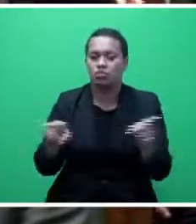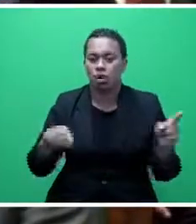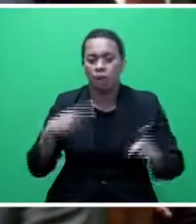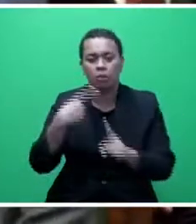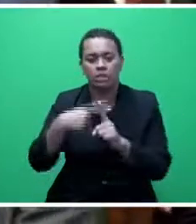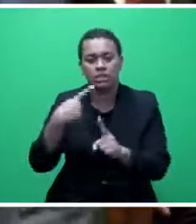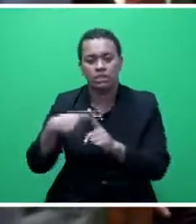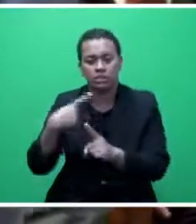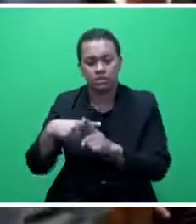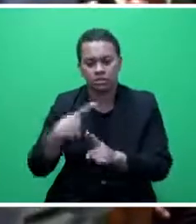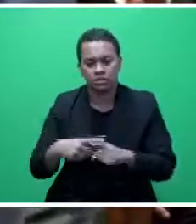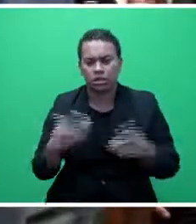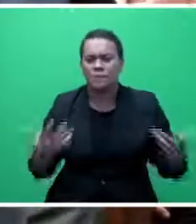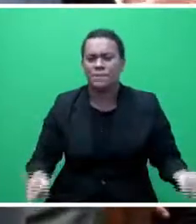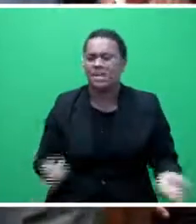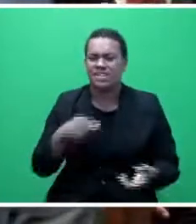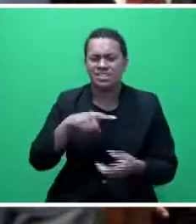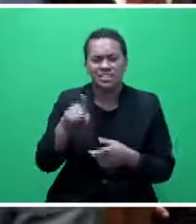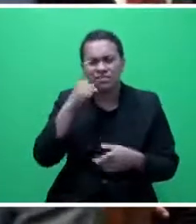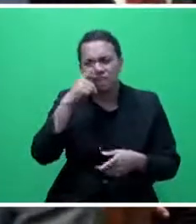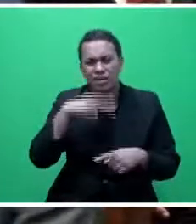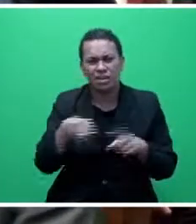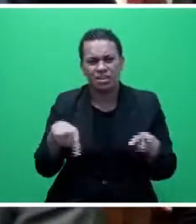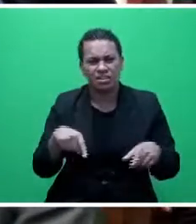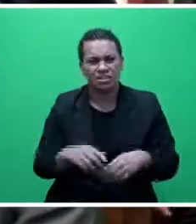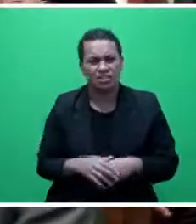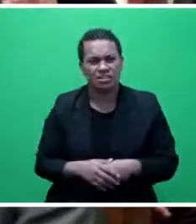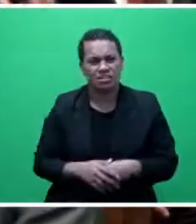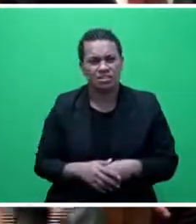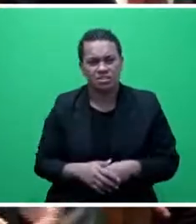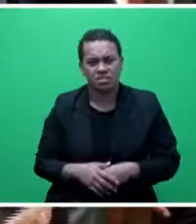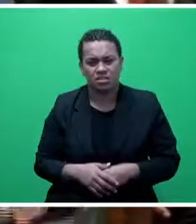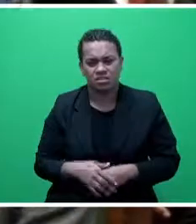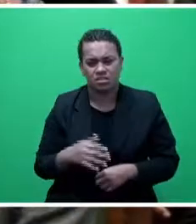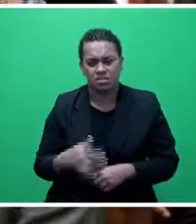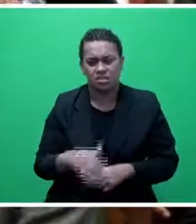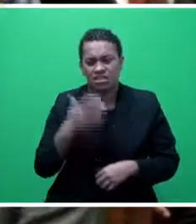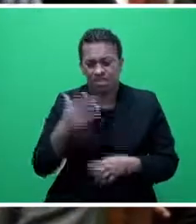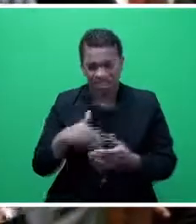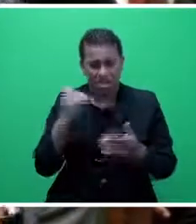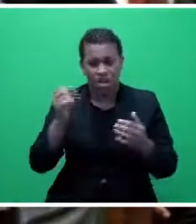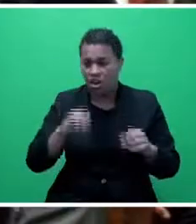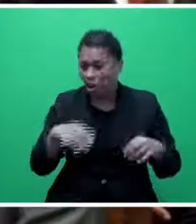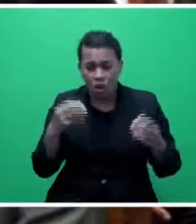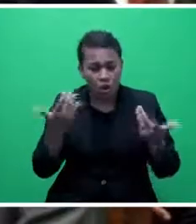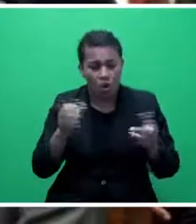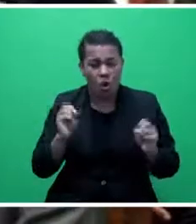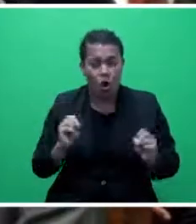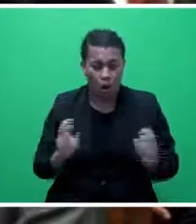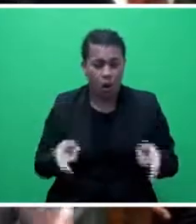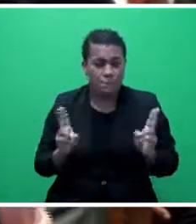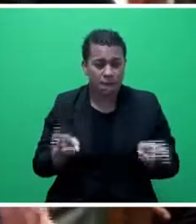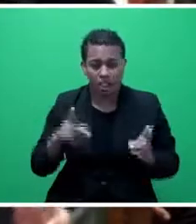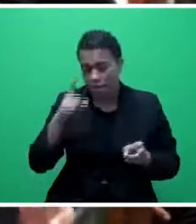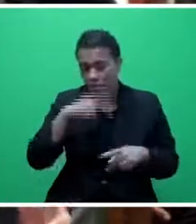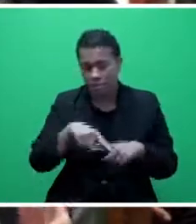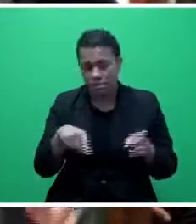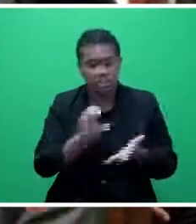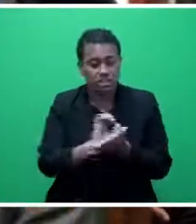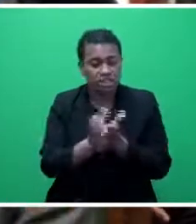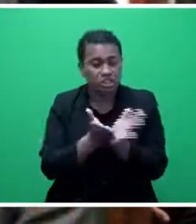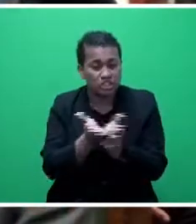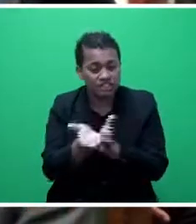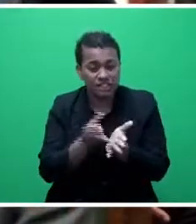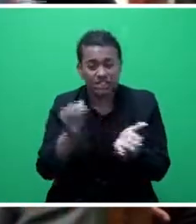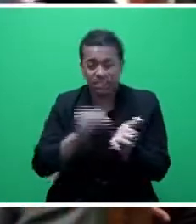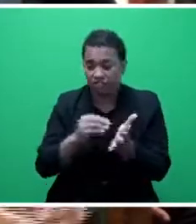10 people. In fact, probably 9.5 out of 10 people. Ordinary people, civil servants, business investors,